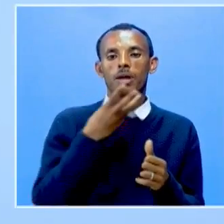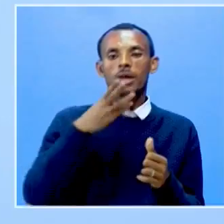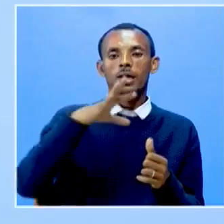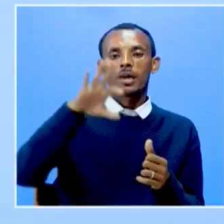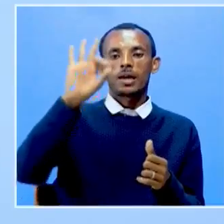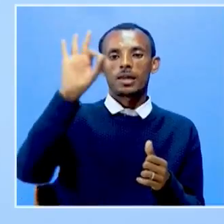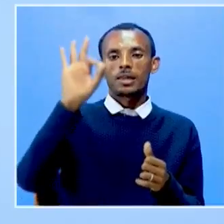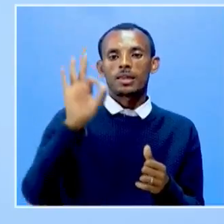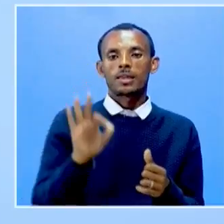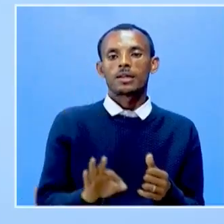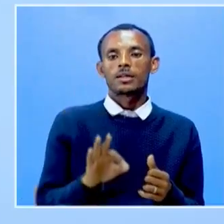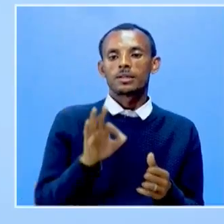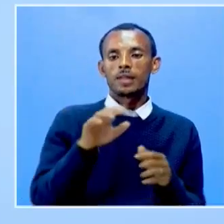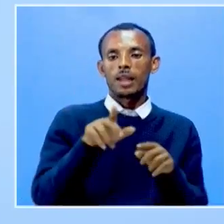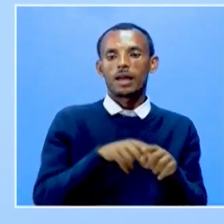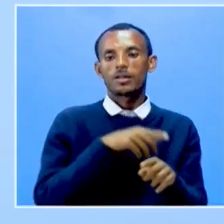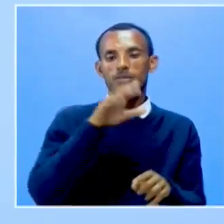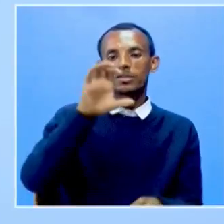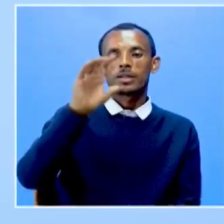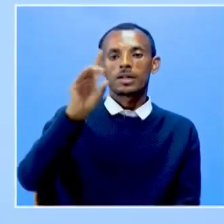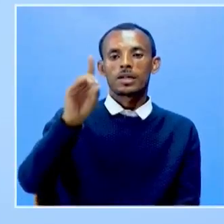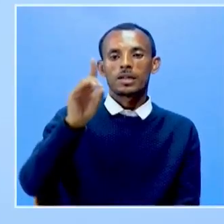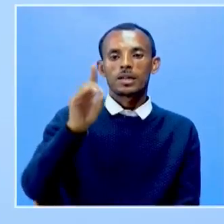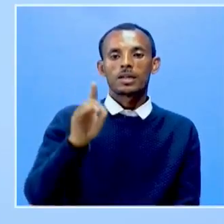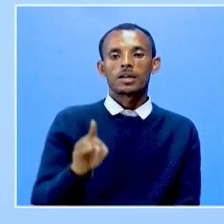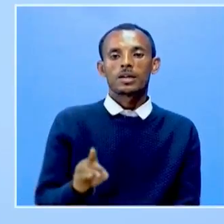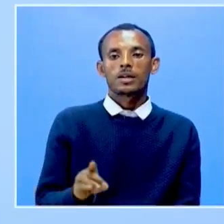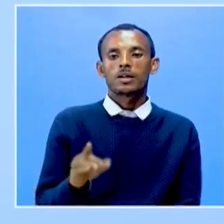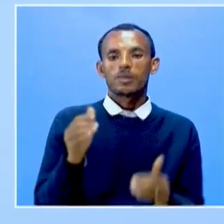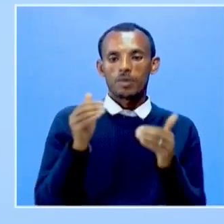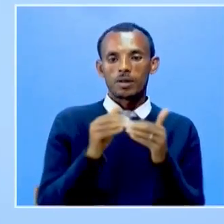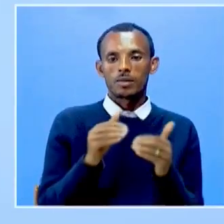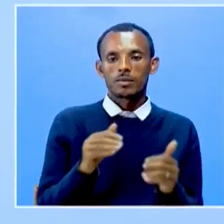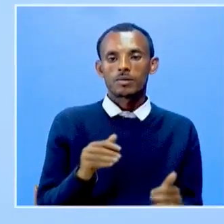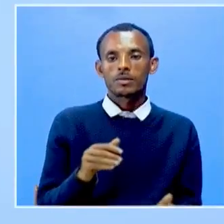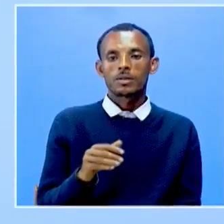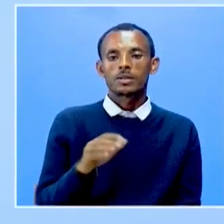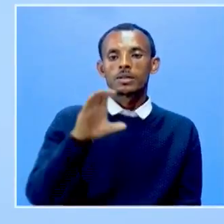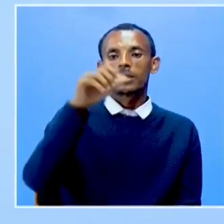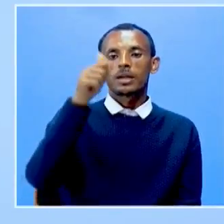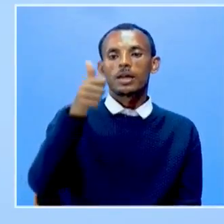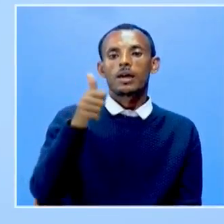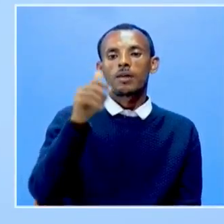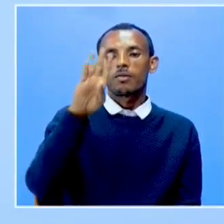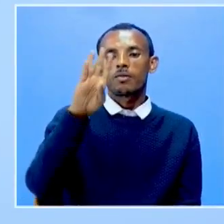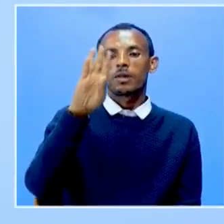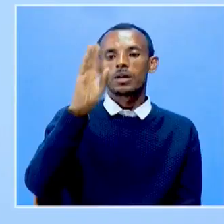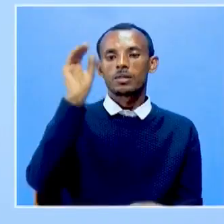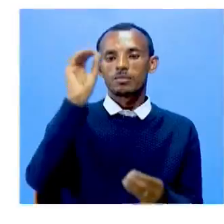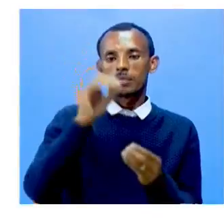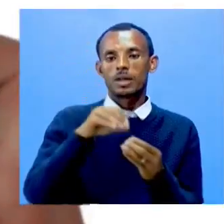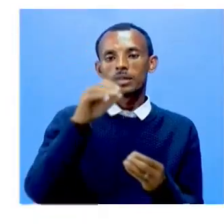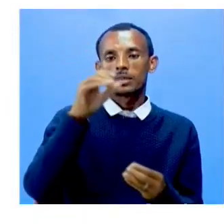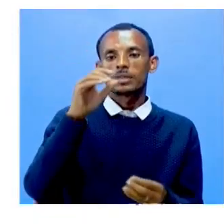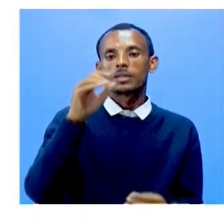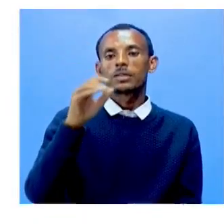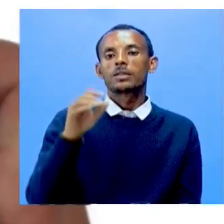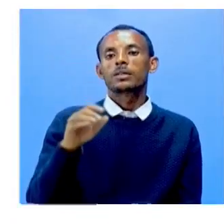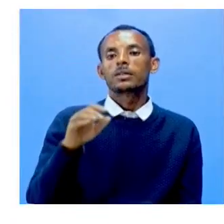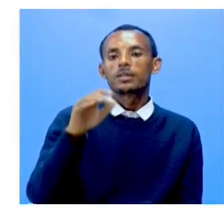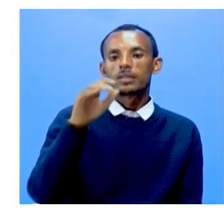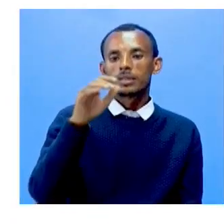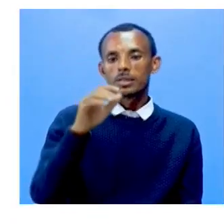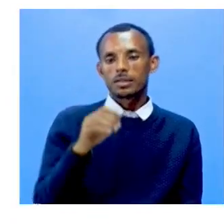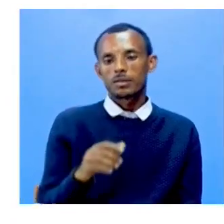find the length of CD. The length of CD is this CA, which is this 4 plus 6, it is 10.